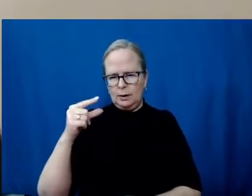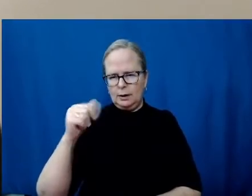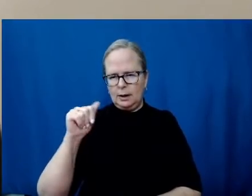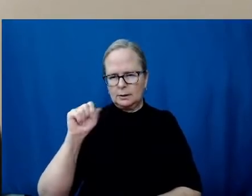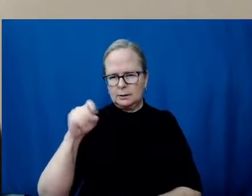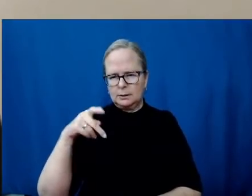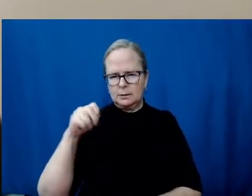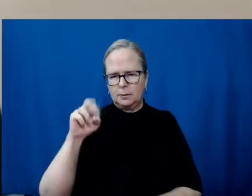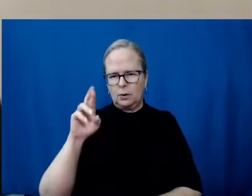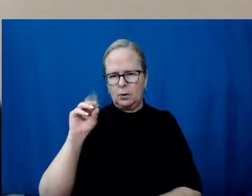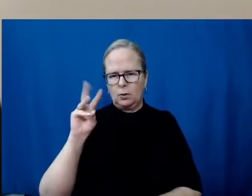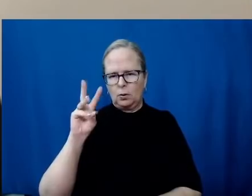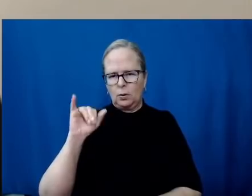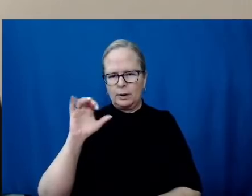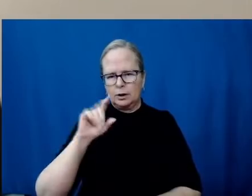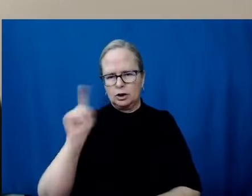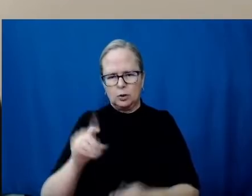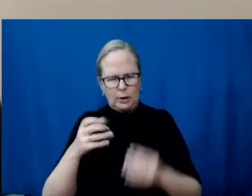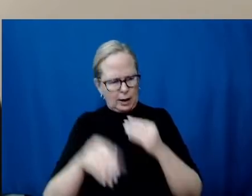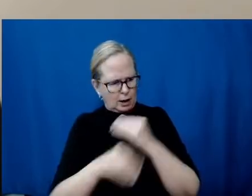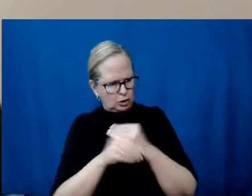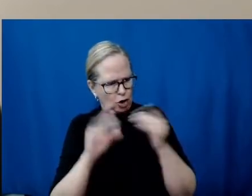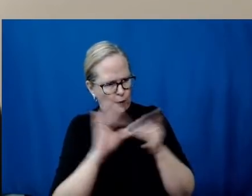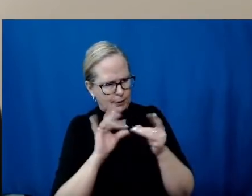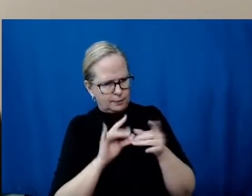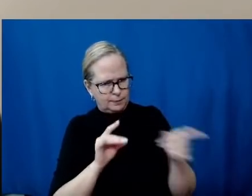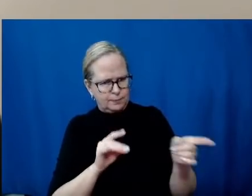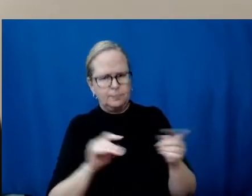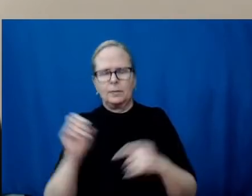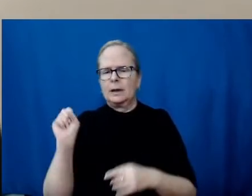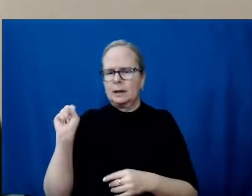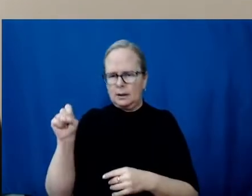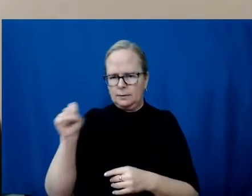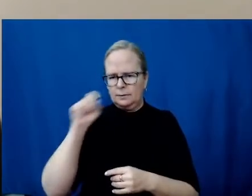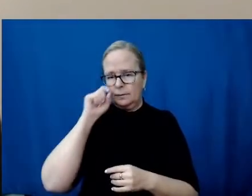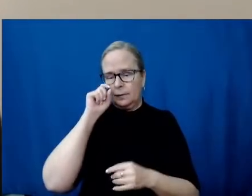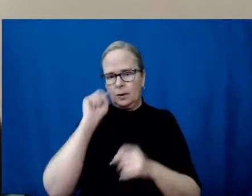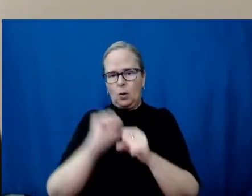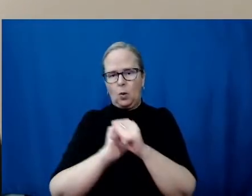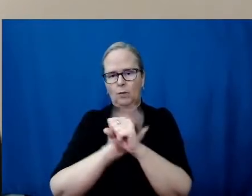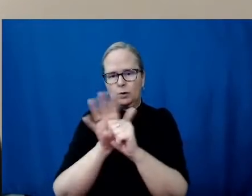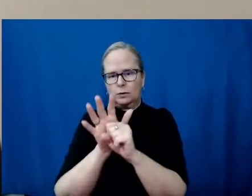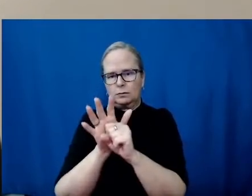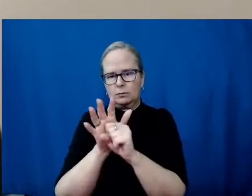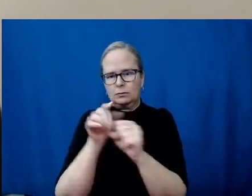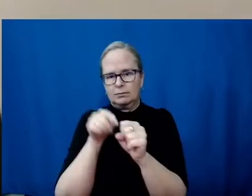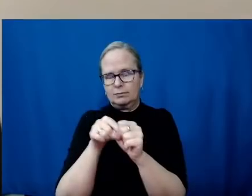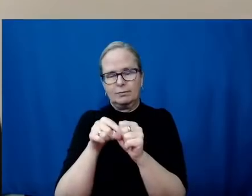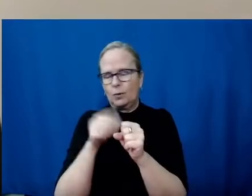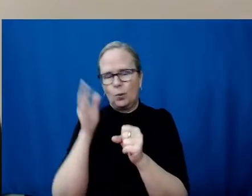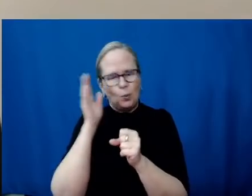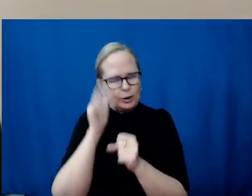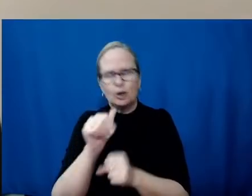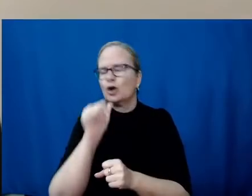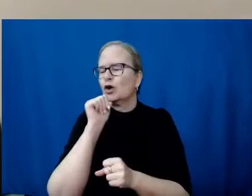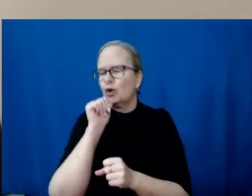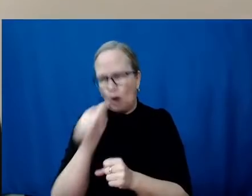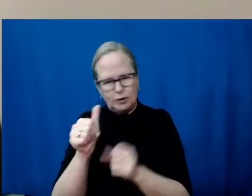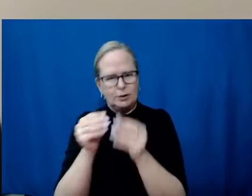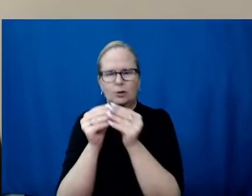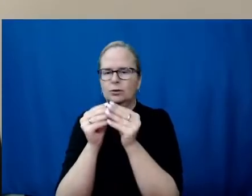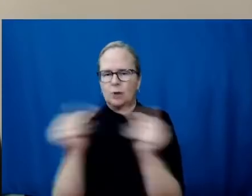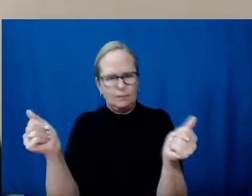COVID won't stop now with Omicron, and I would like to just basically